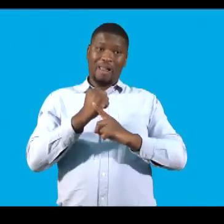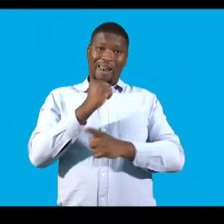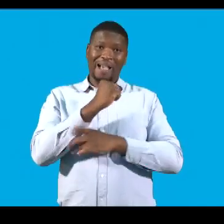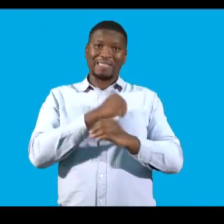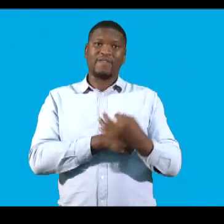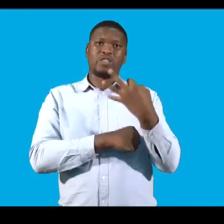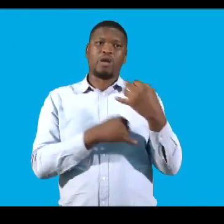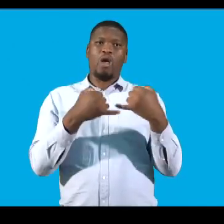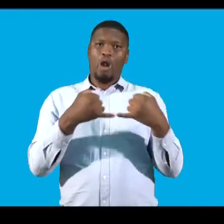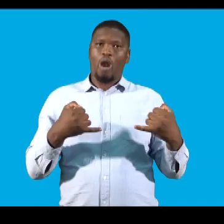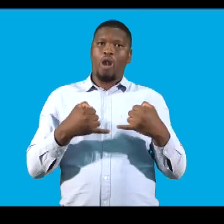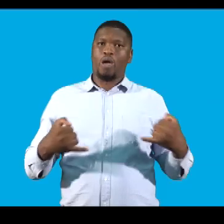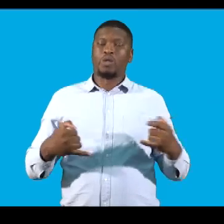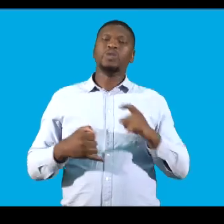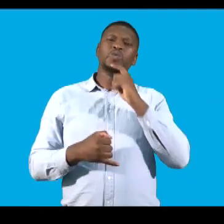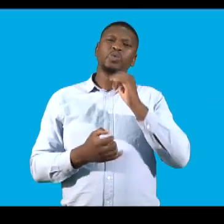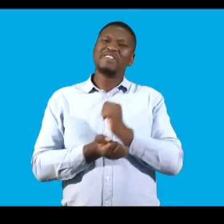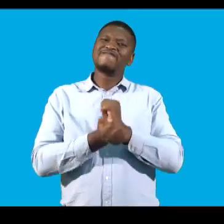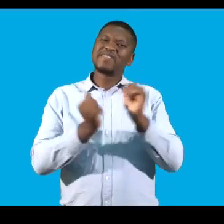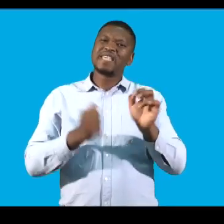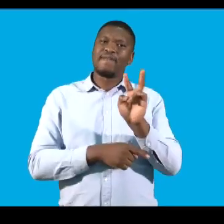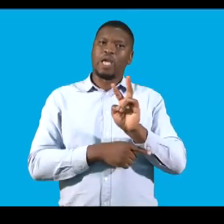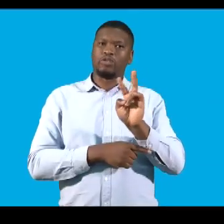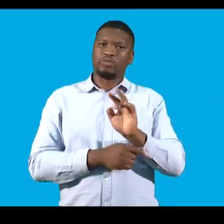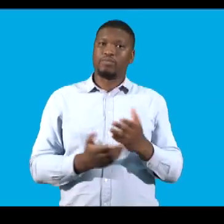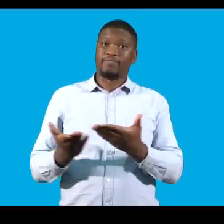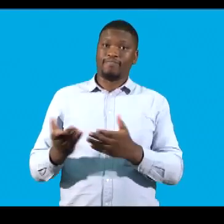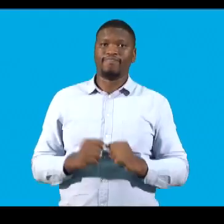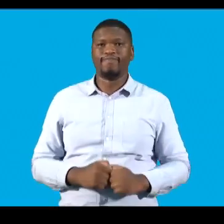lines and it is also written in free verse.